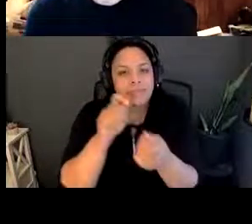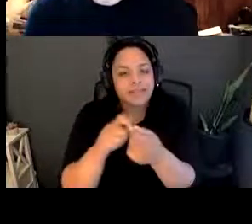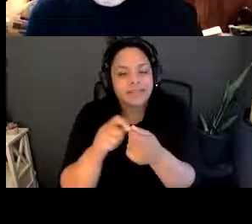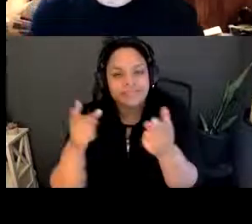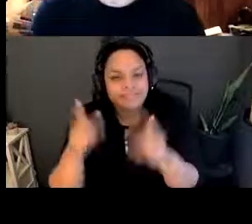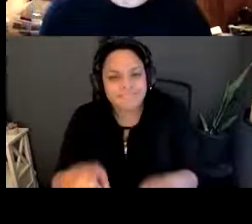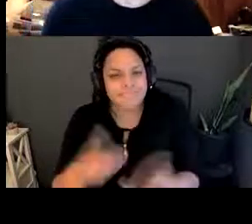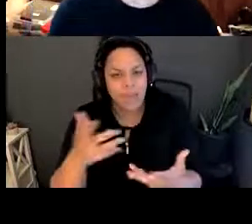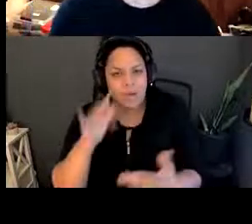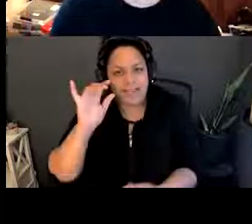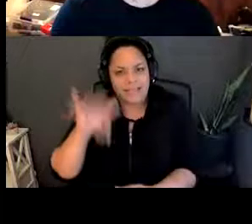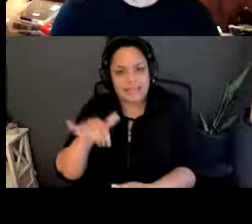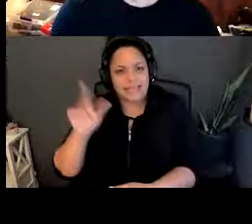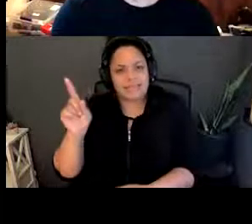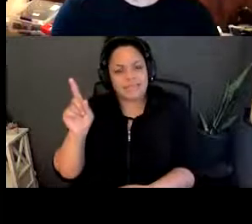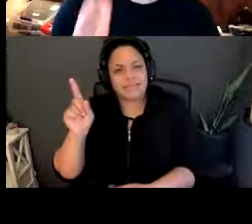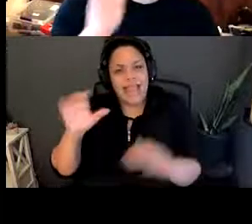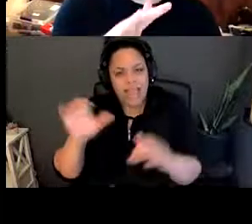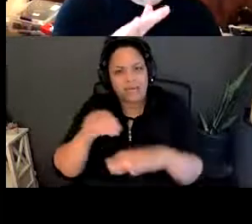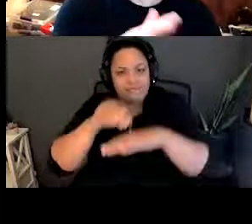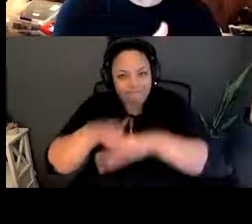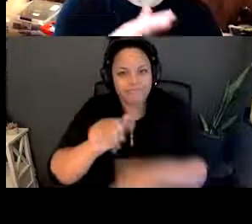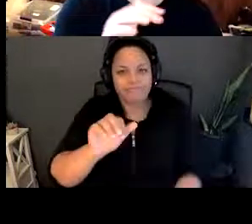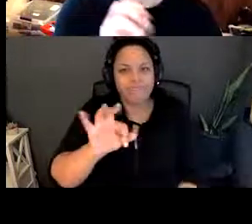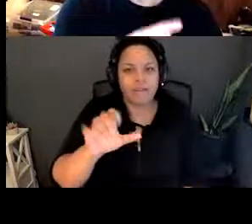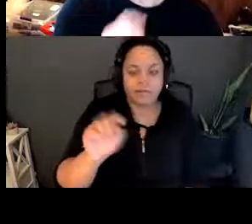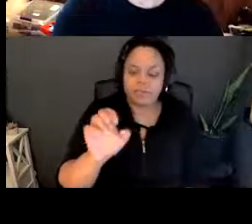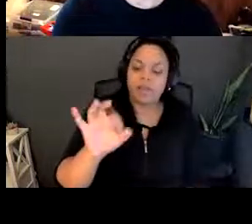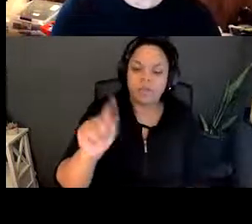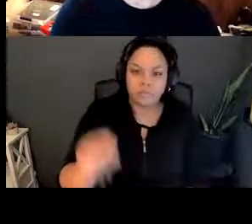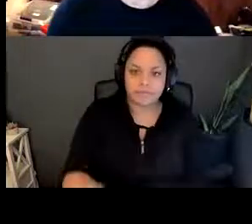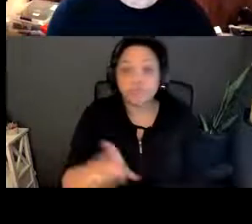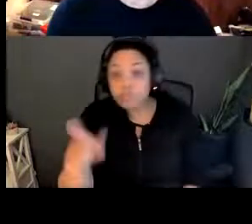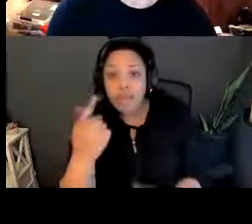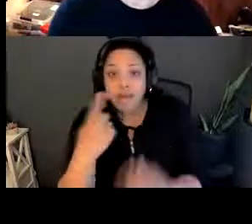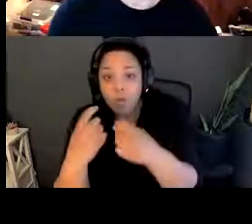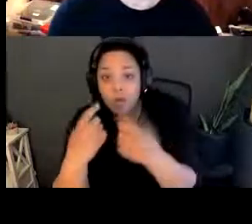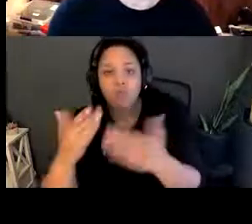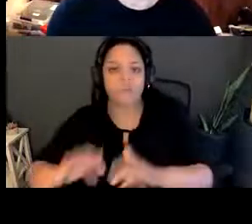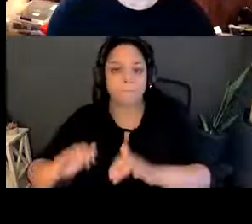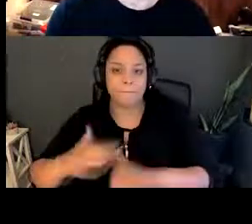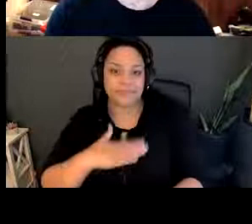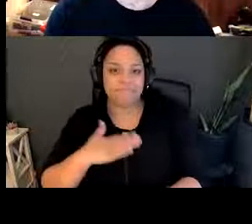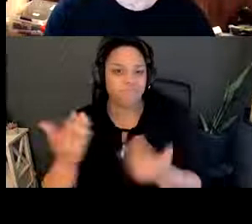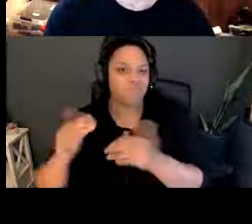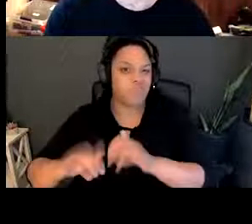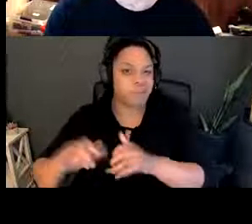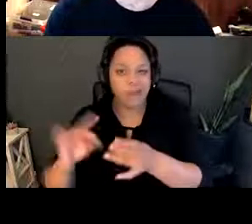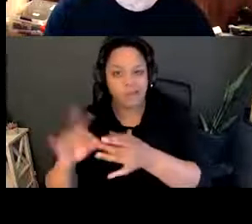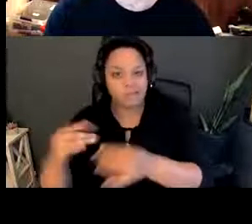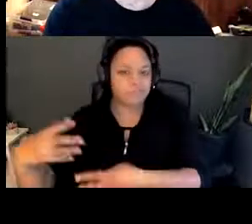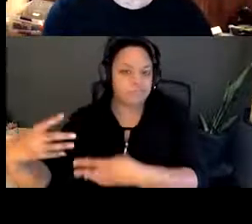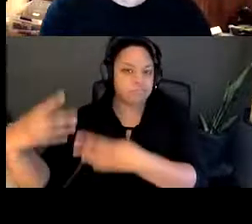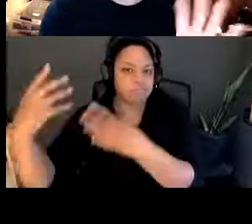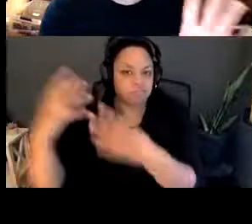its effect, right? And by the way, if you guys have any questions, feel free to text them in the chat box or comments as